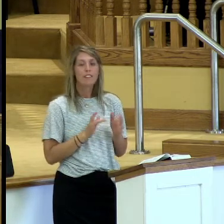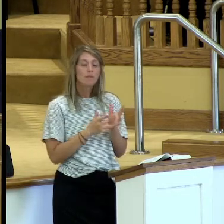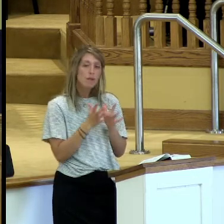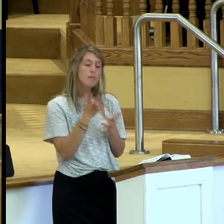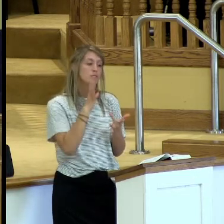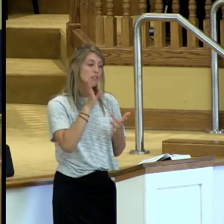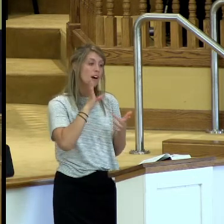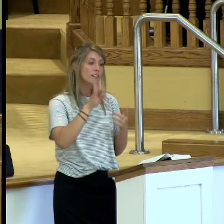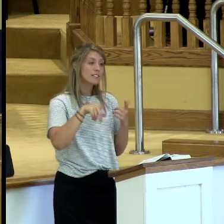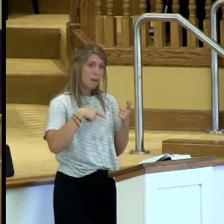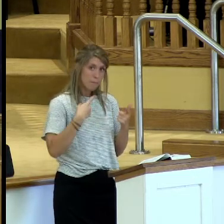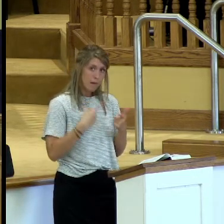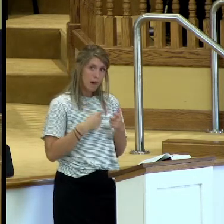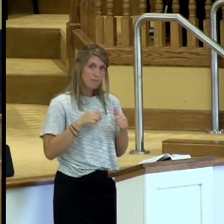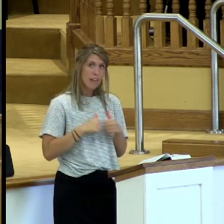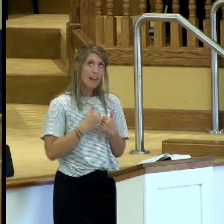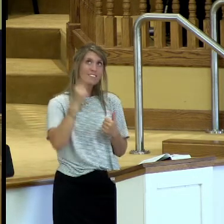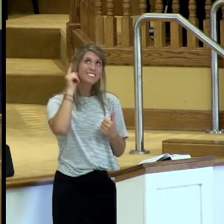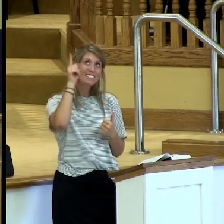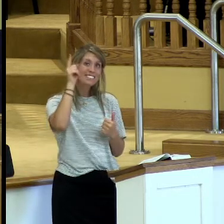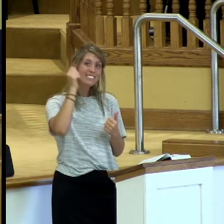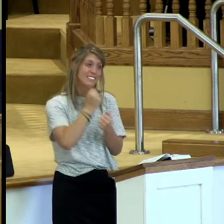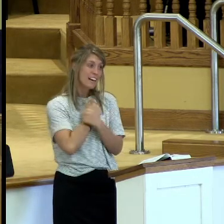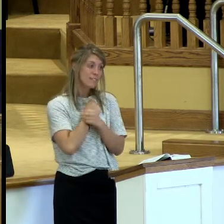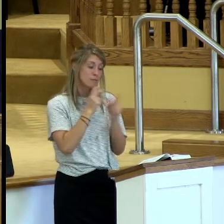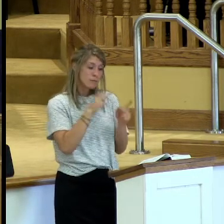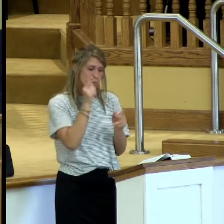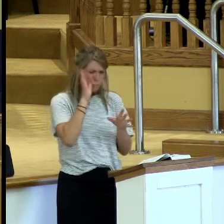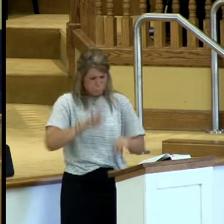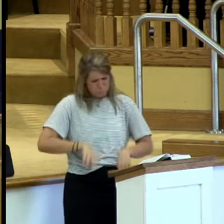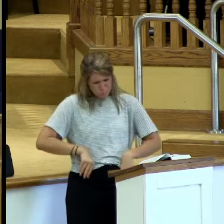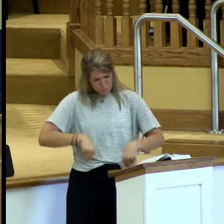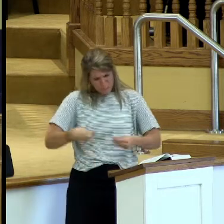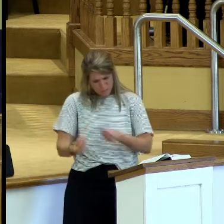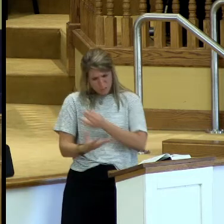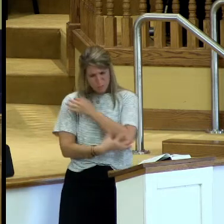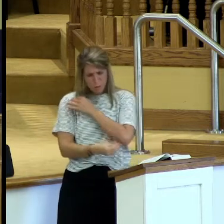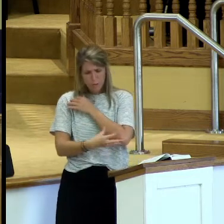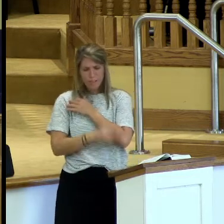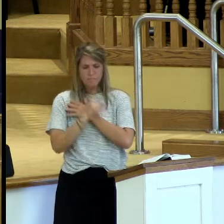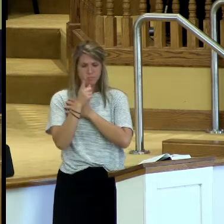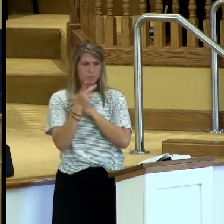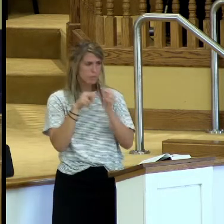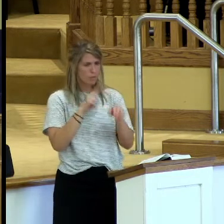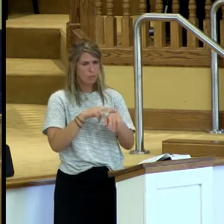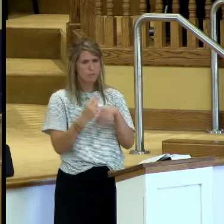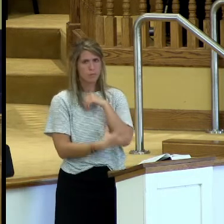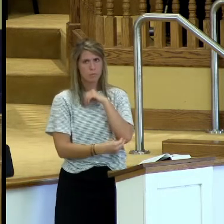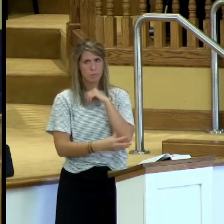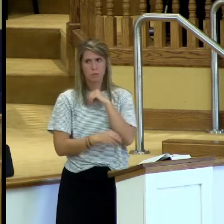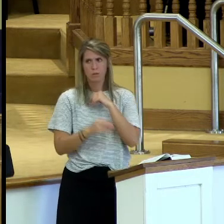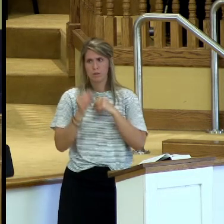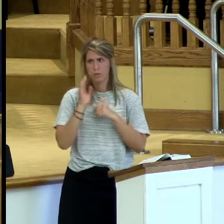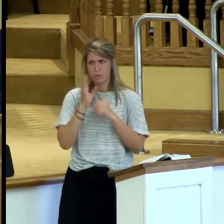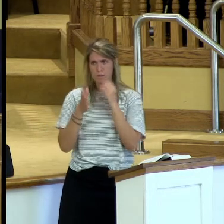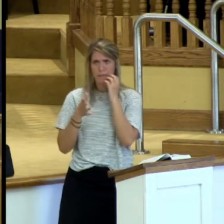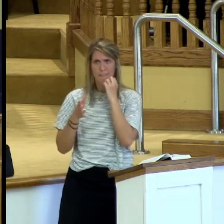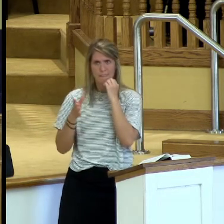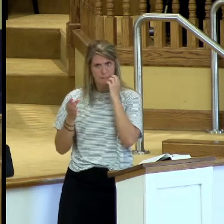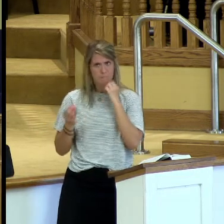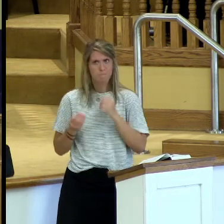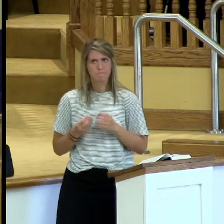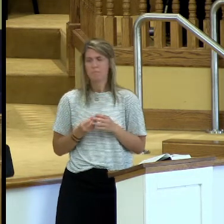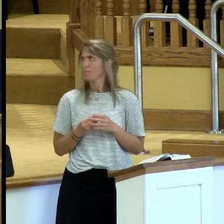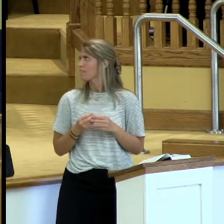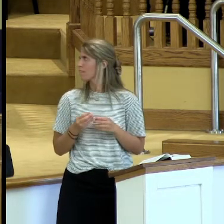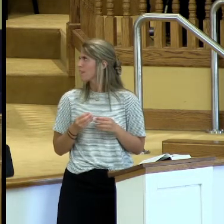The Bible talks about how he loves those that will give to the poor, and how the poor normally will go in first. Amen.